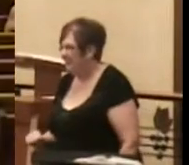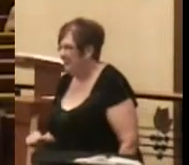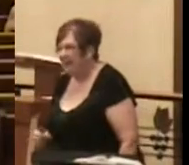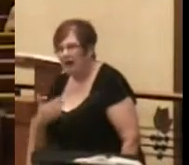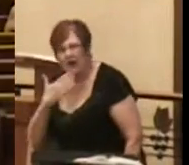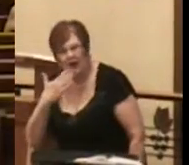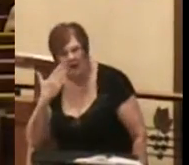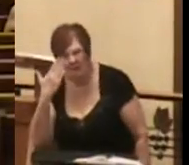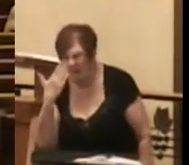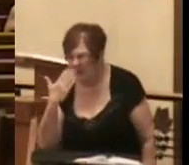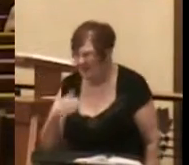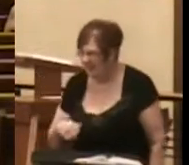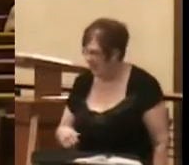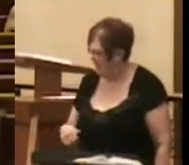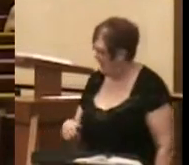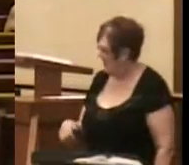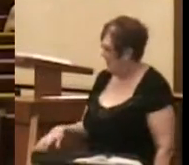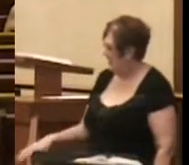Good morning.